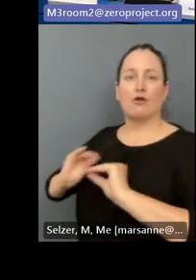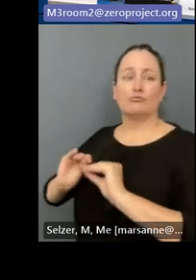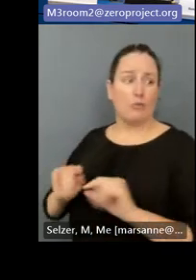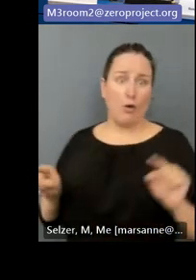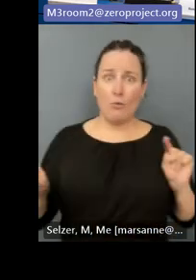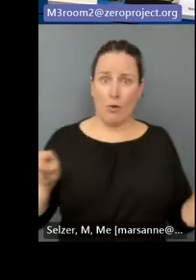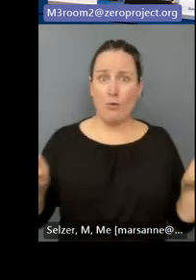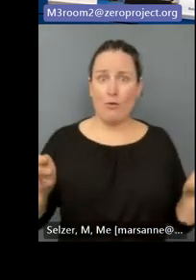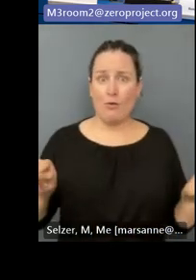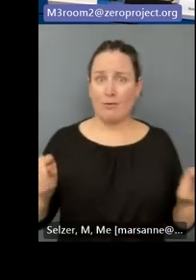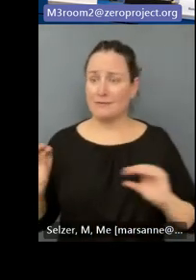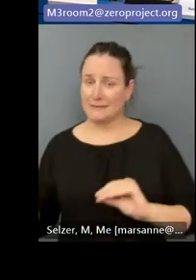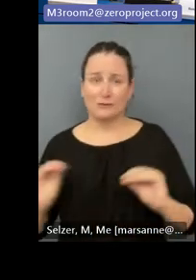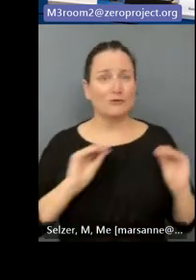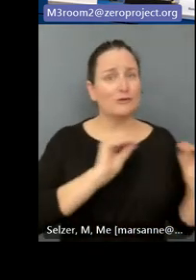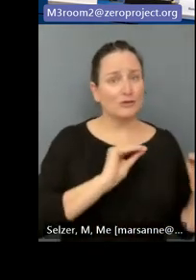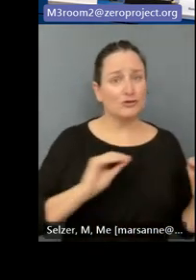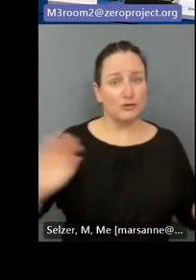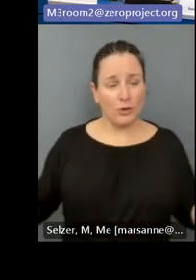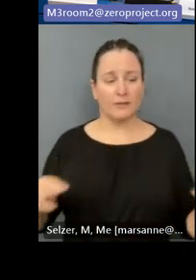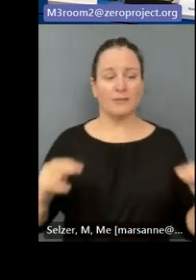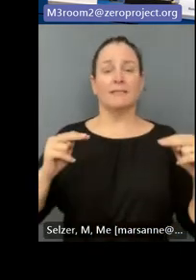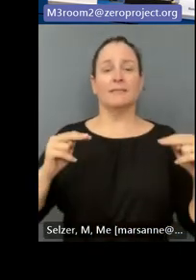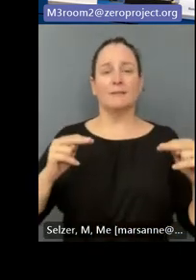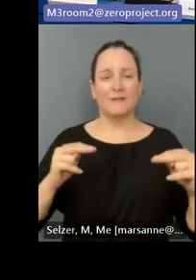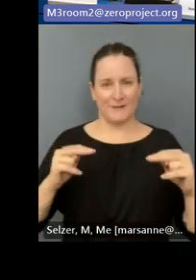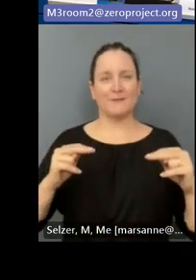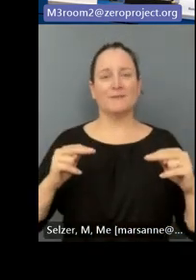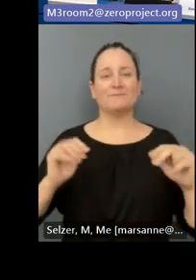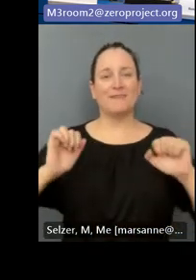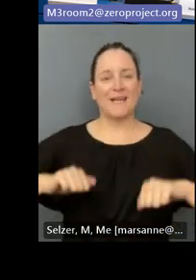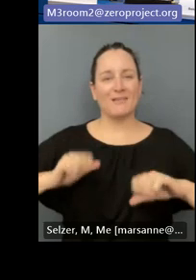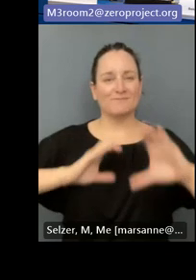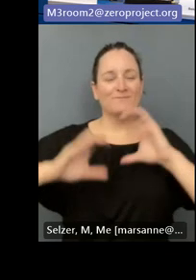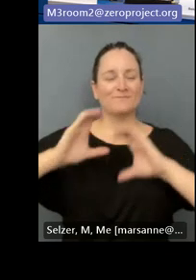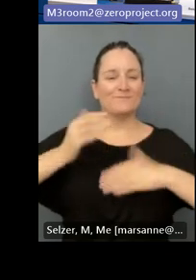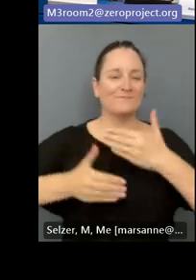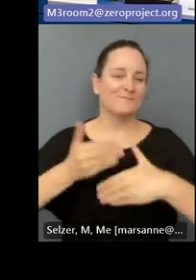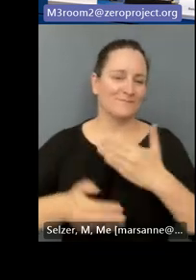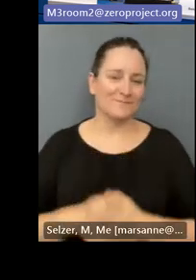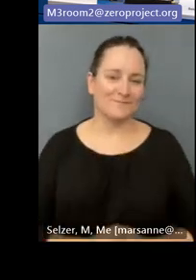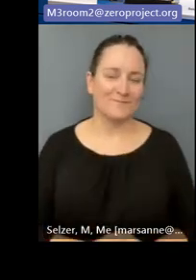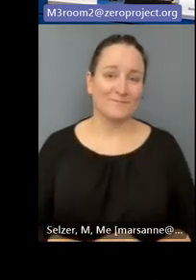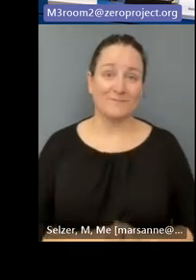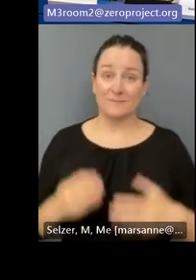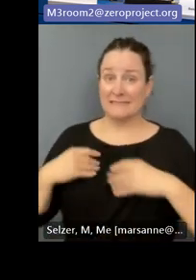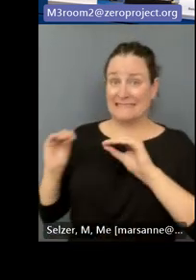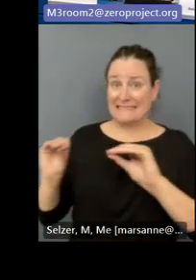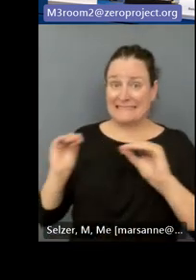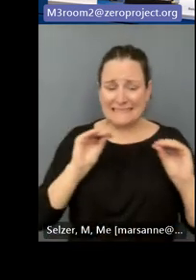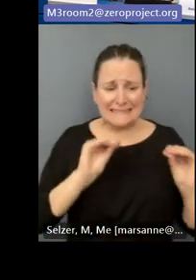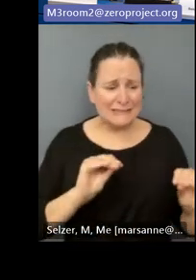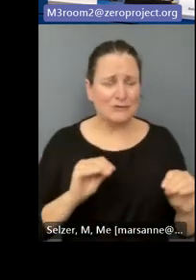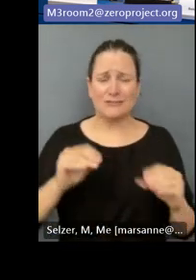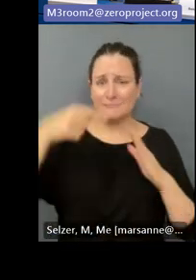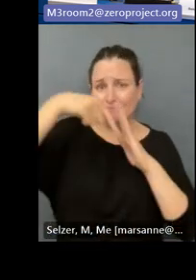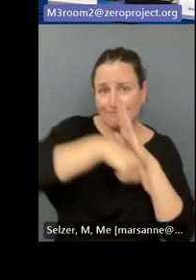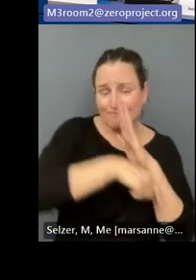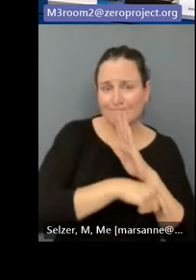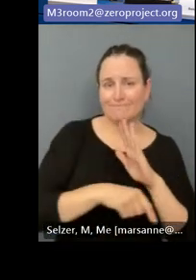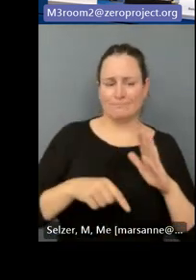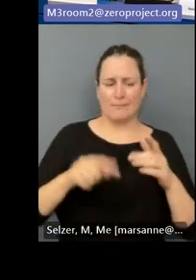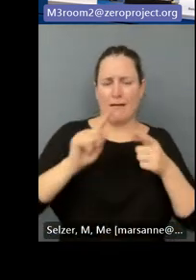theater, body expression, stress management, and research techniques, sales techniques, and many,